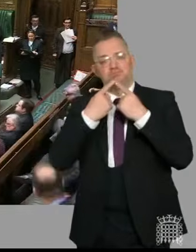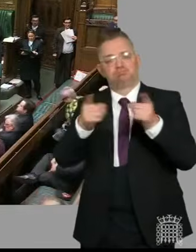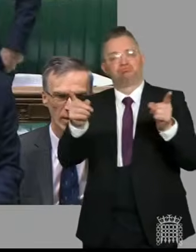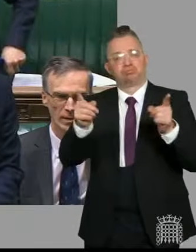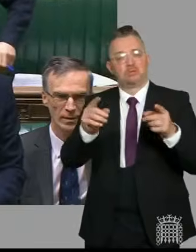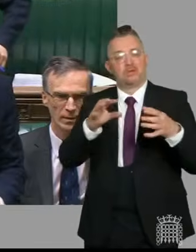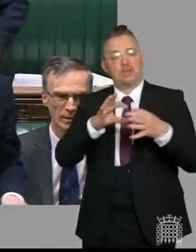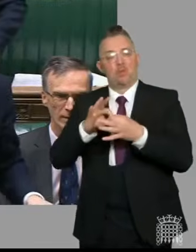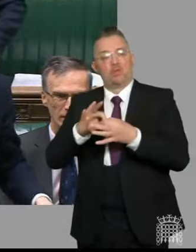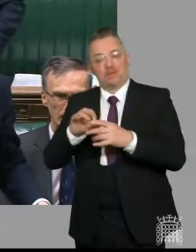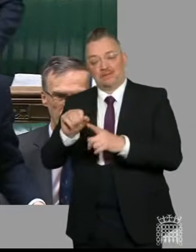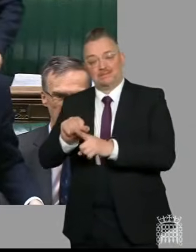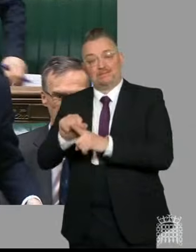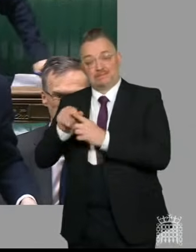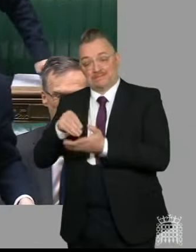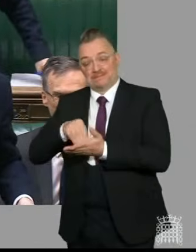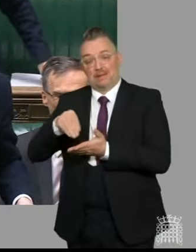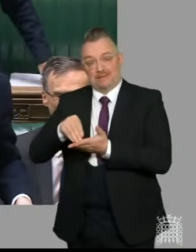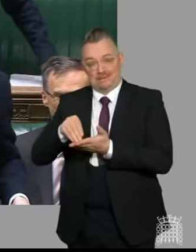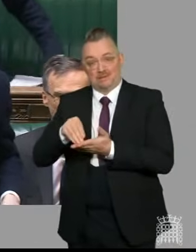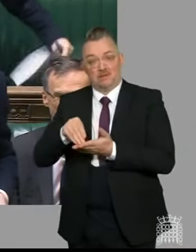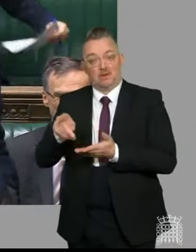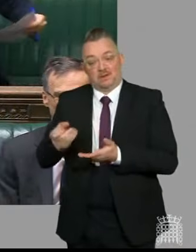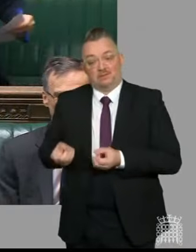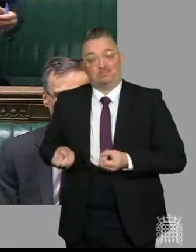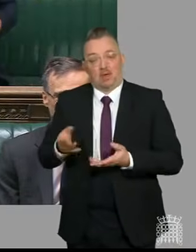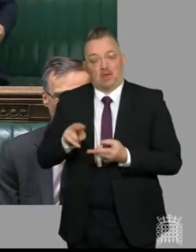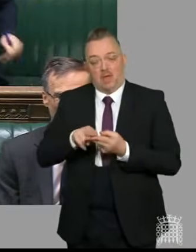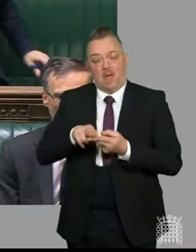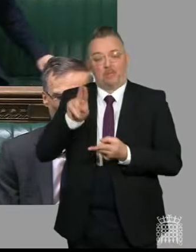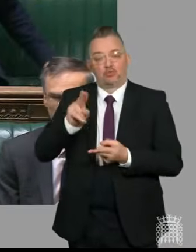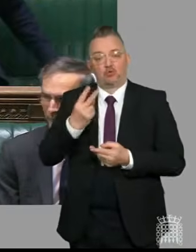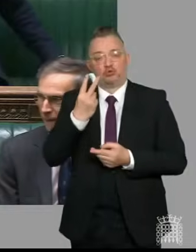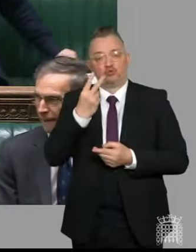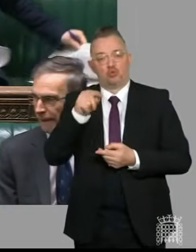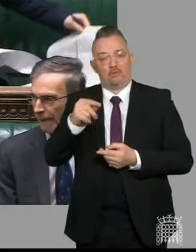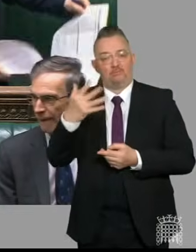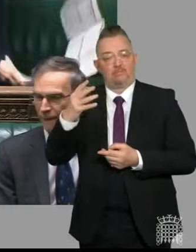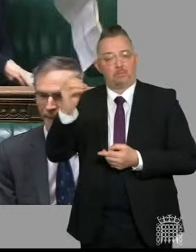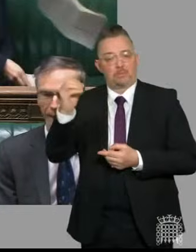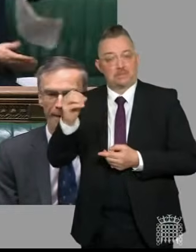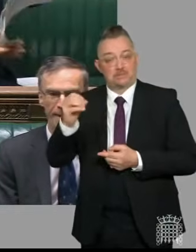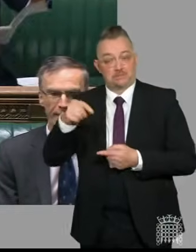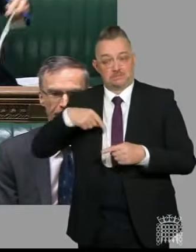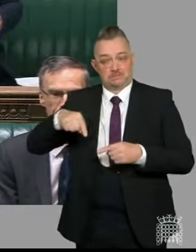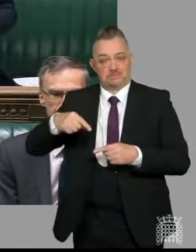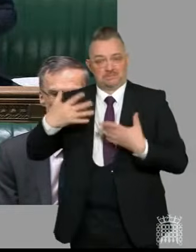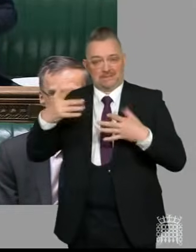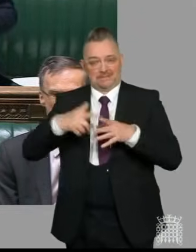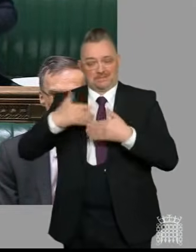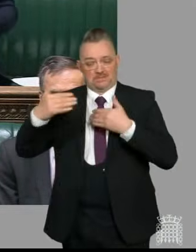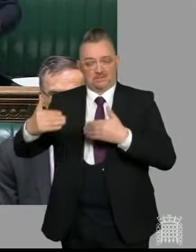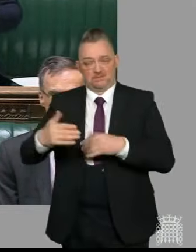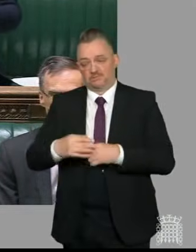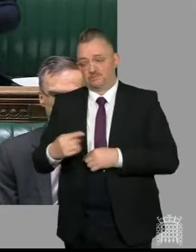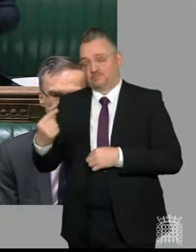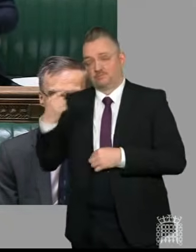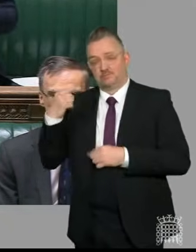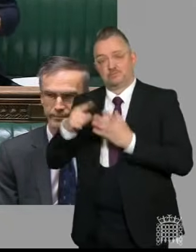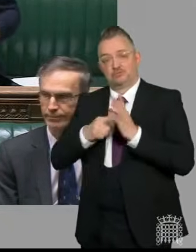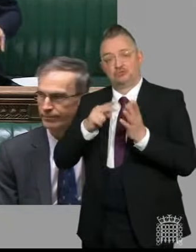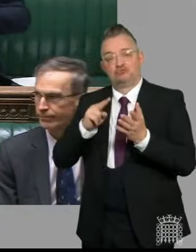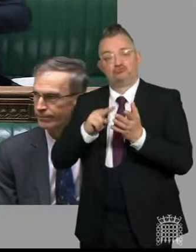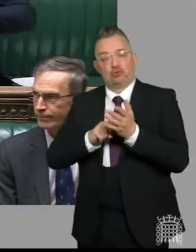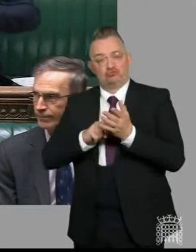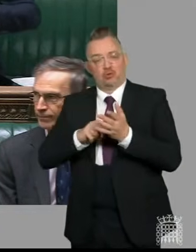2.5% this decade. In January, in my speech to Lancaster House, I warned that we're entering